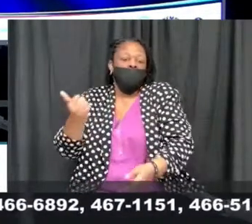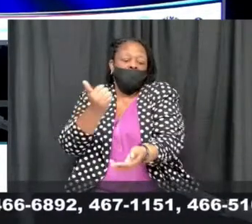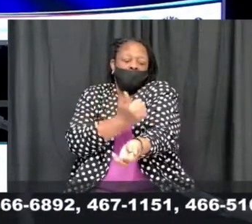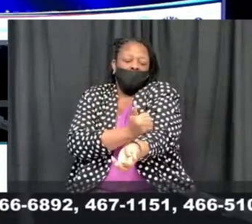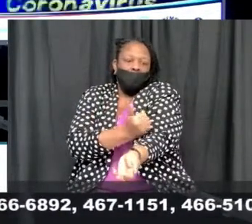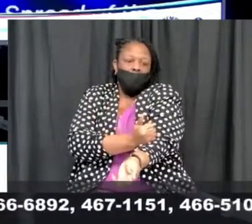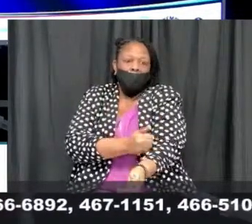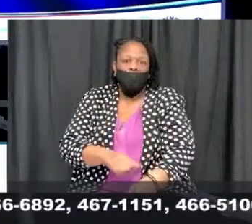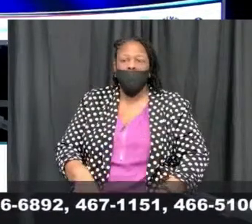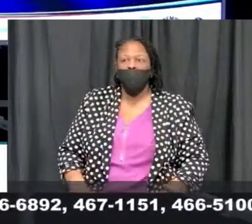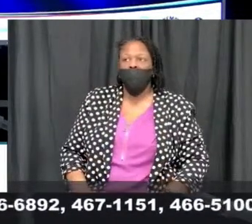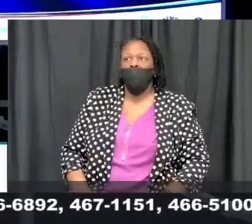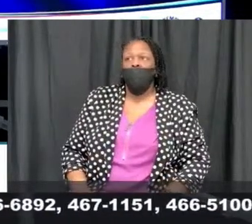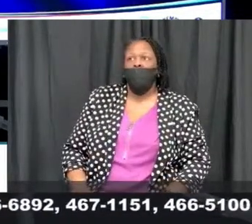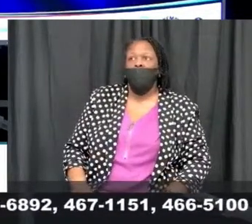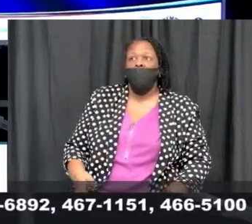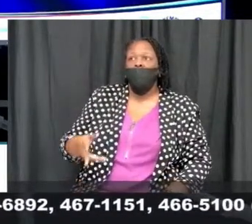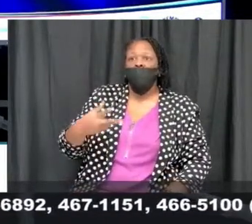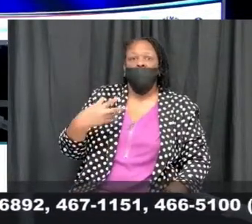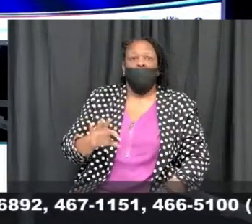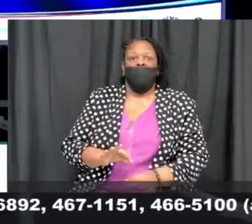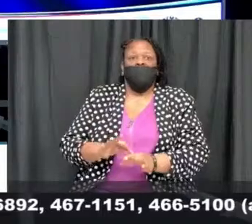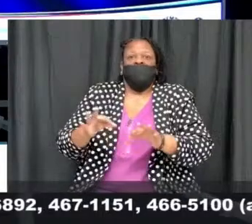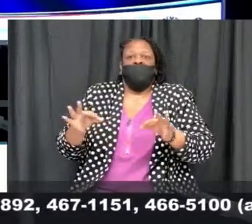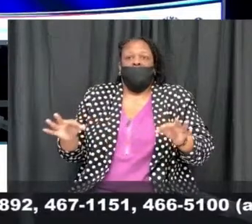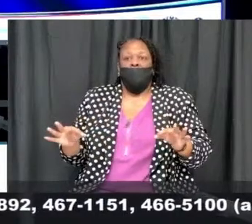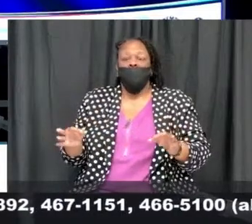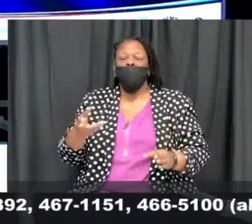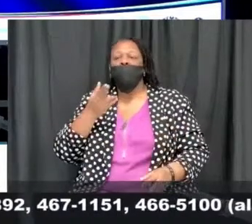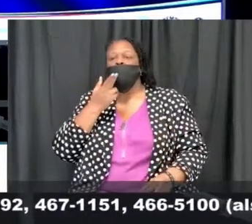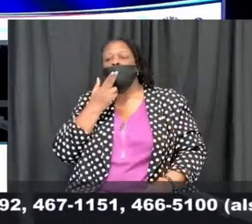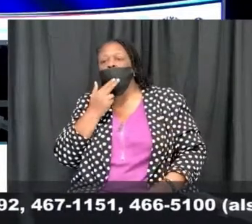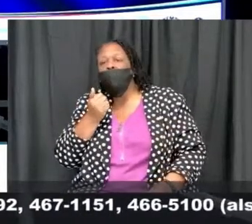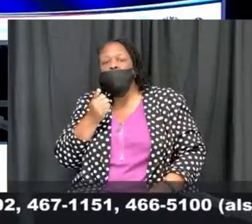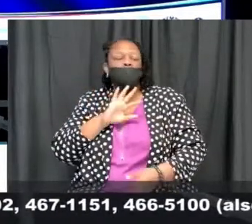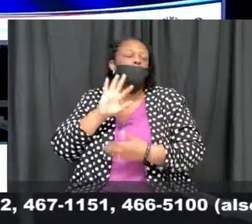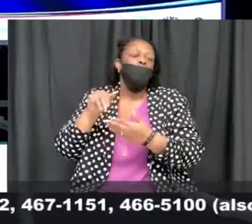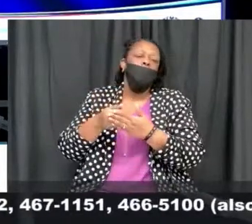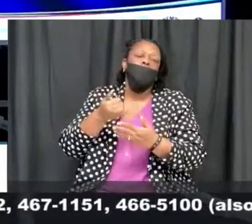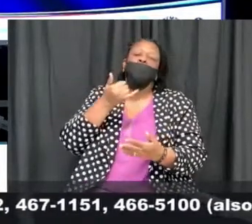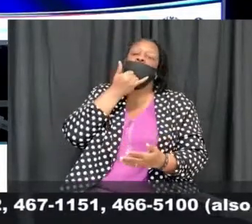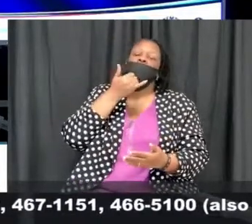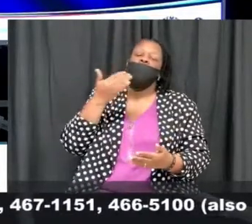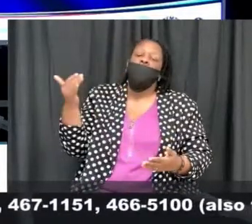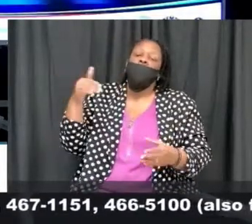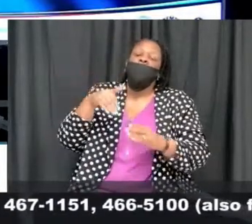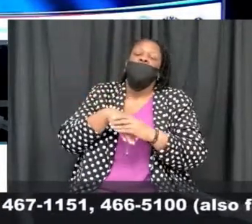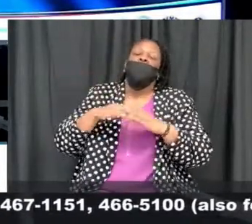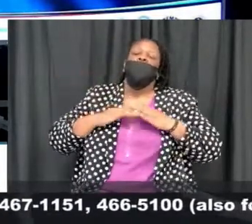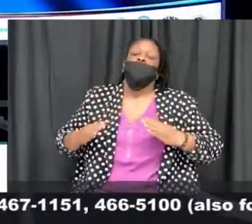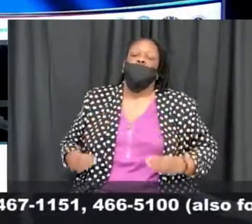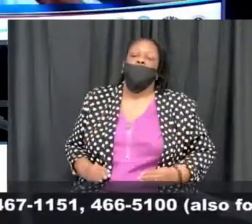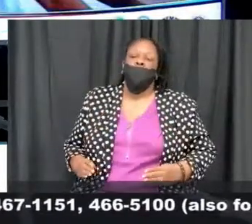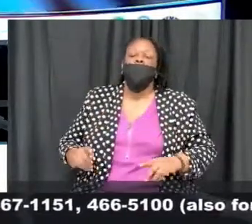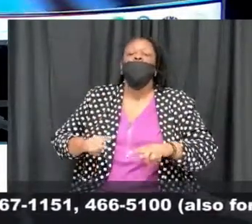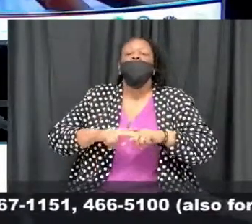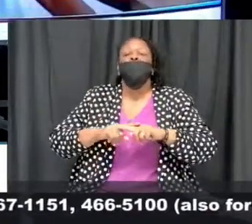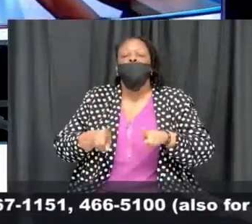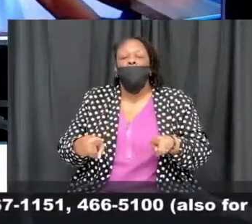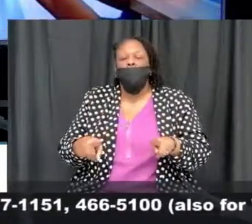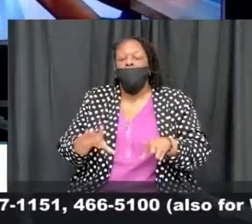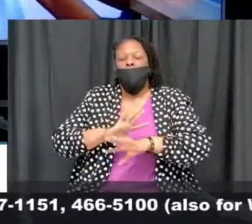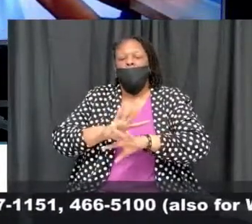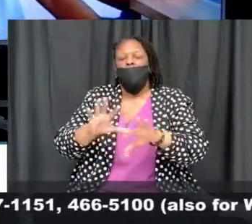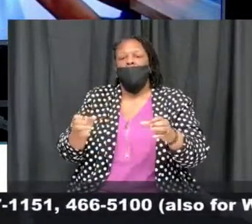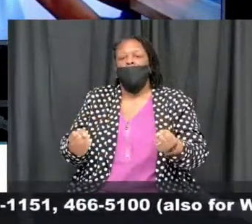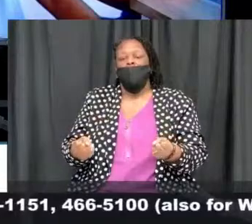drugs, we are putting the fats, we are putting the sugars, we are putting all kinds of things that are basically